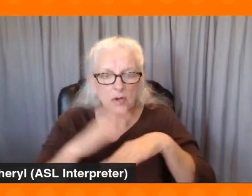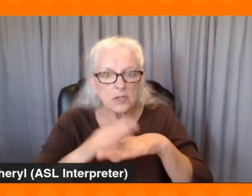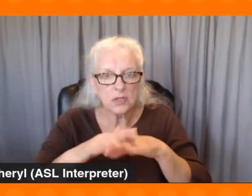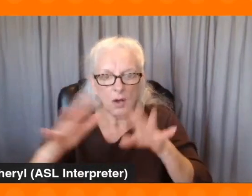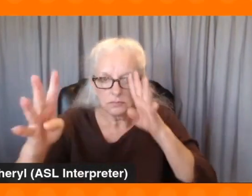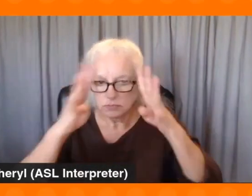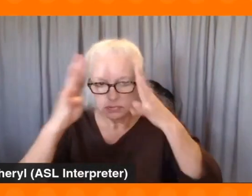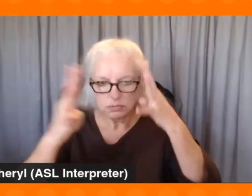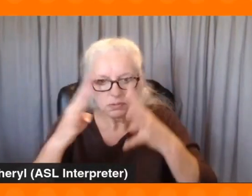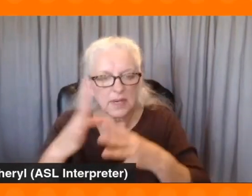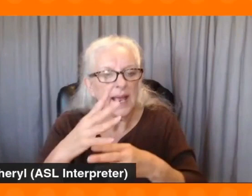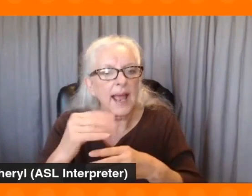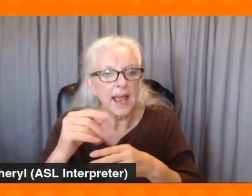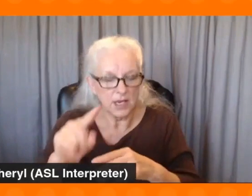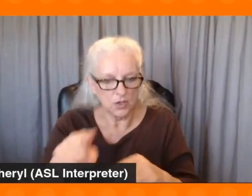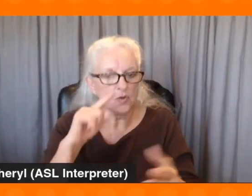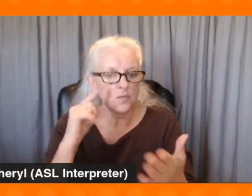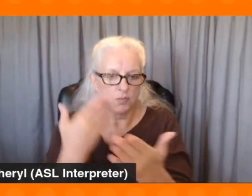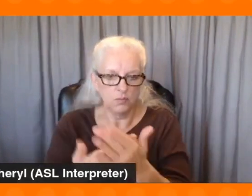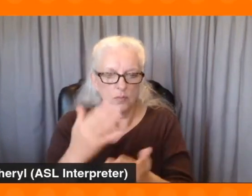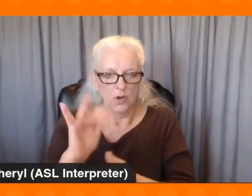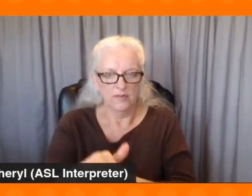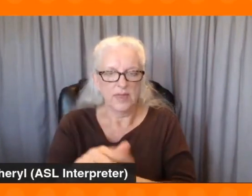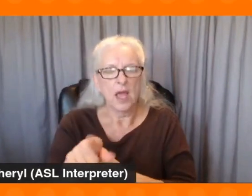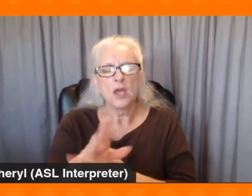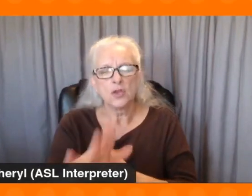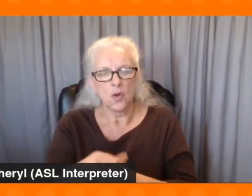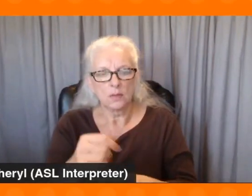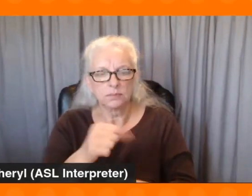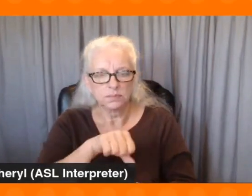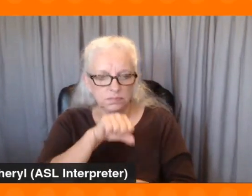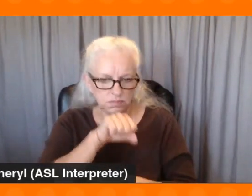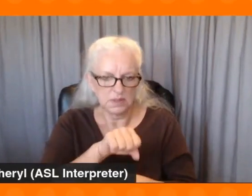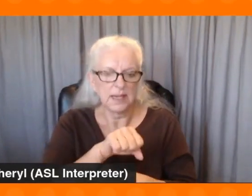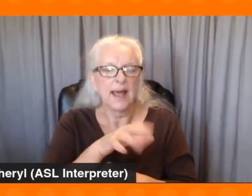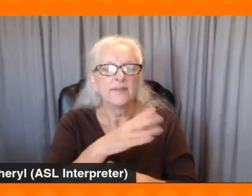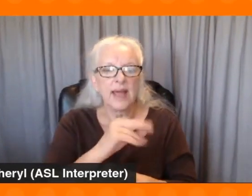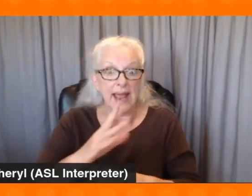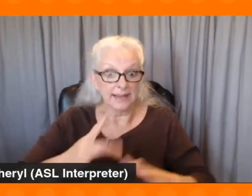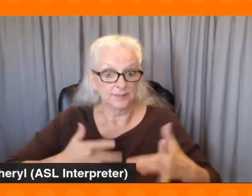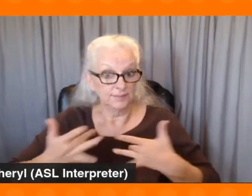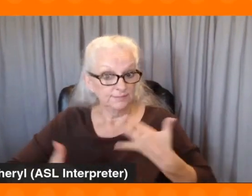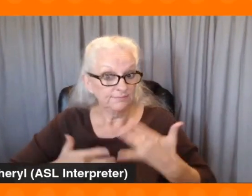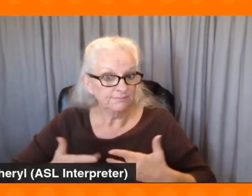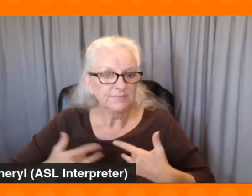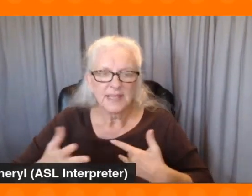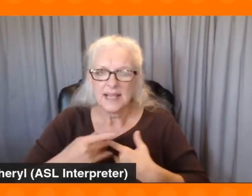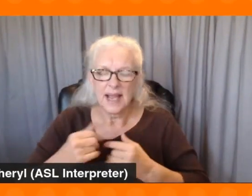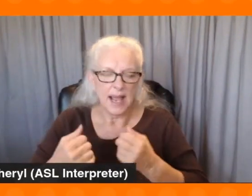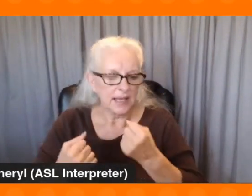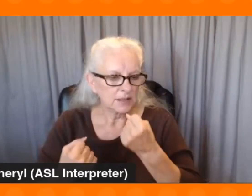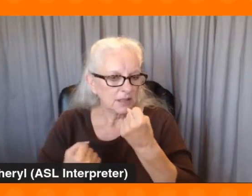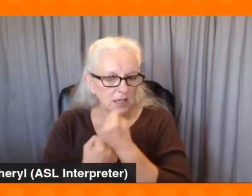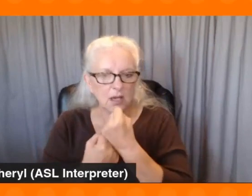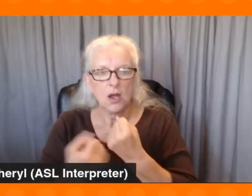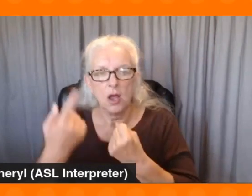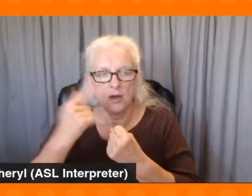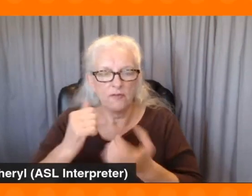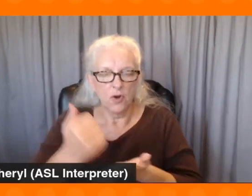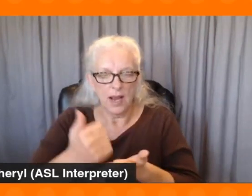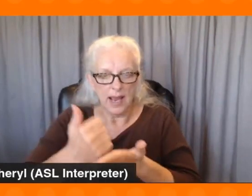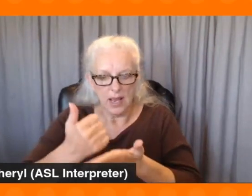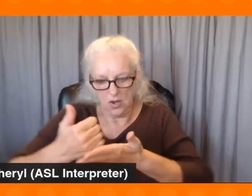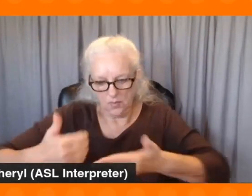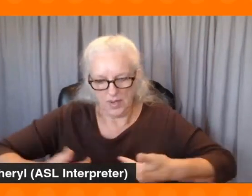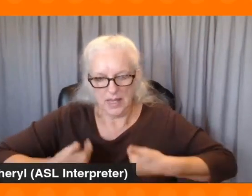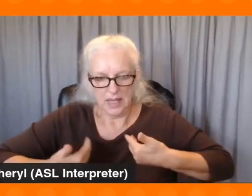today, you all prove that. Your dedication, enthusiasm, and commitment to empowering young learners are